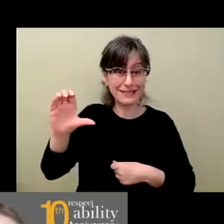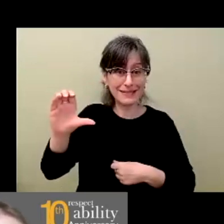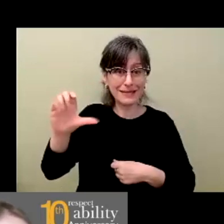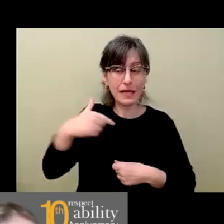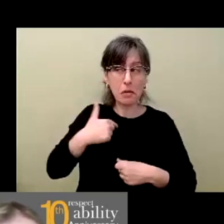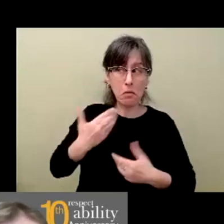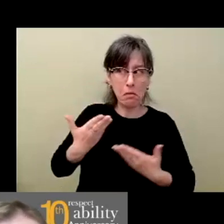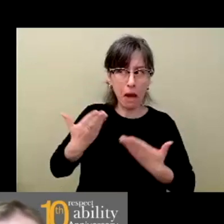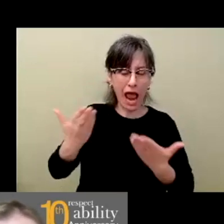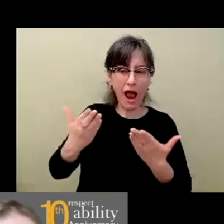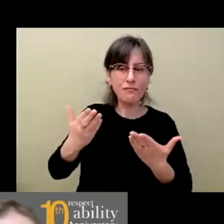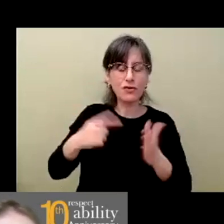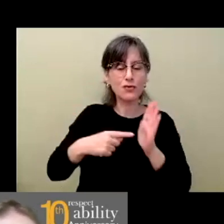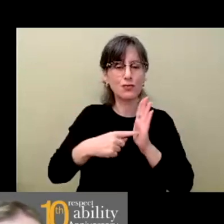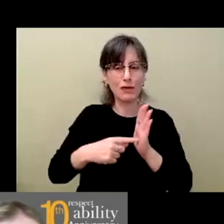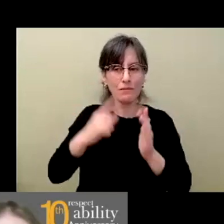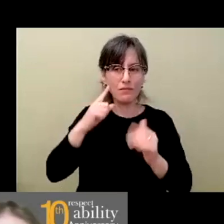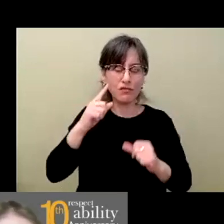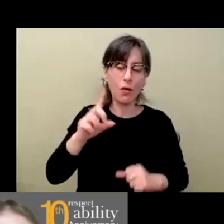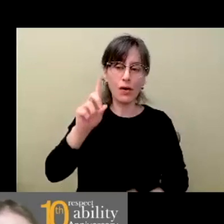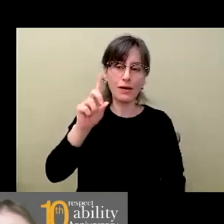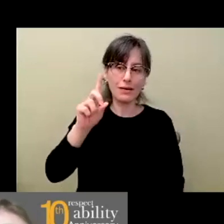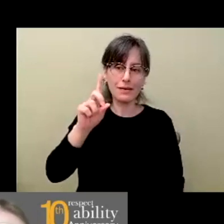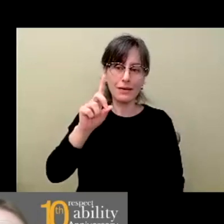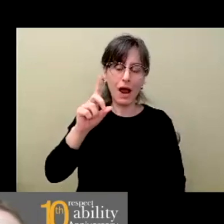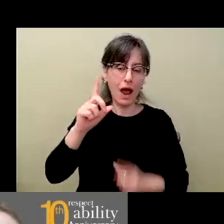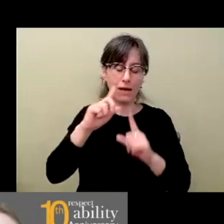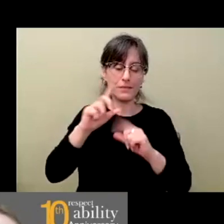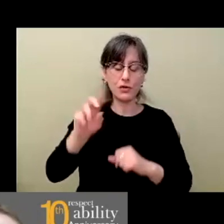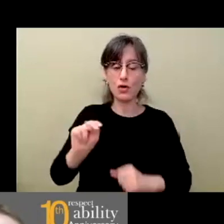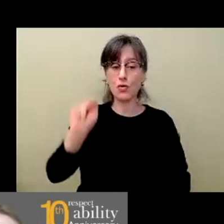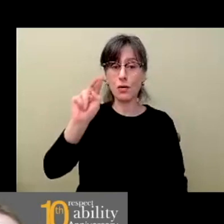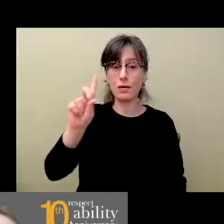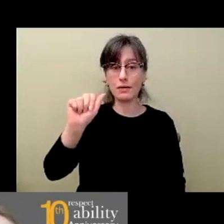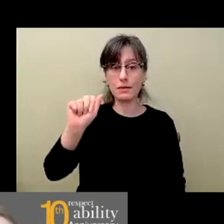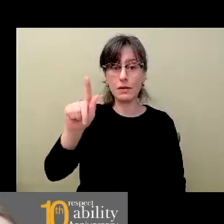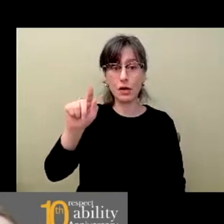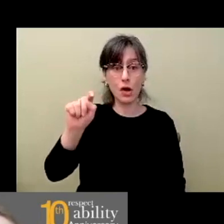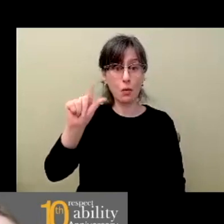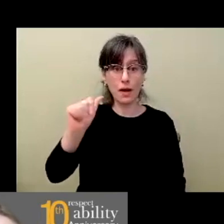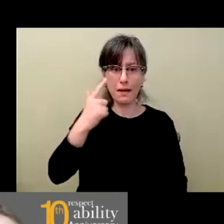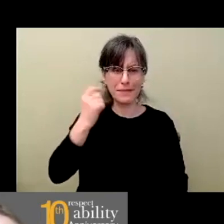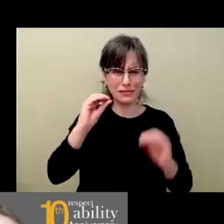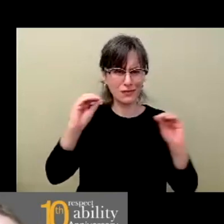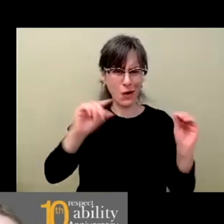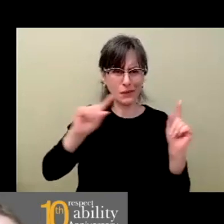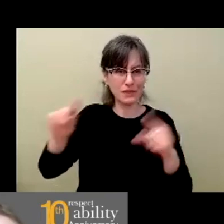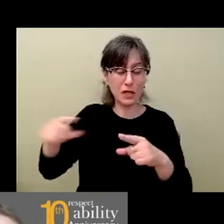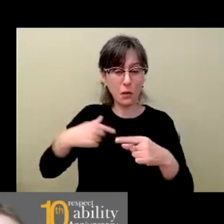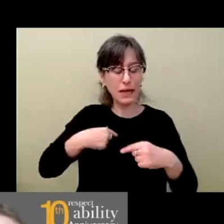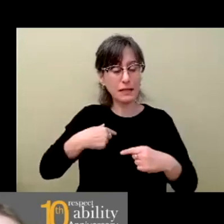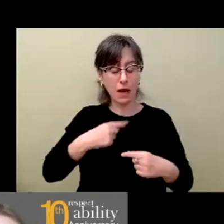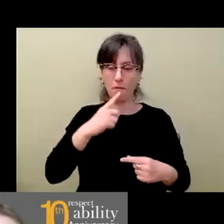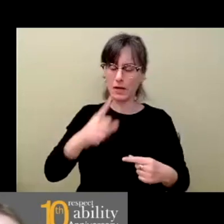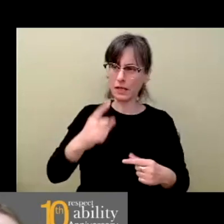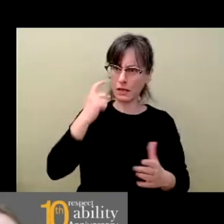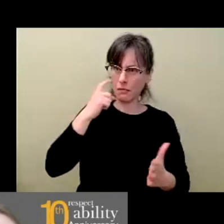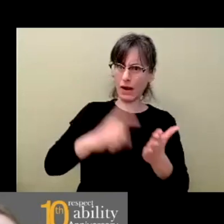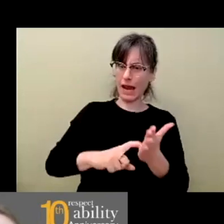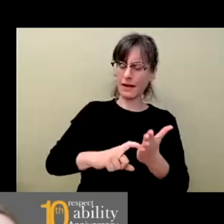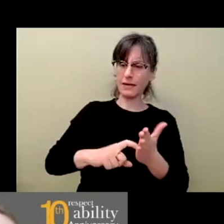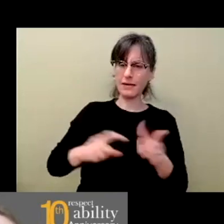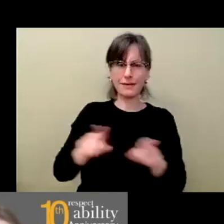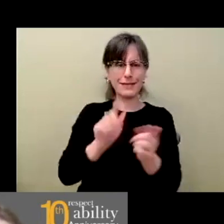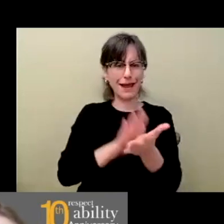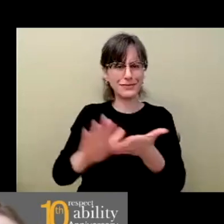offered to be the North Dakota affiliate because they had literally no one going. And it really made an impression on me that as a 19-year-old college student, I